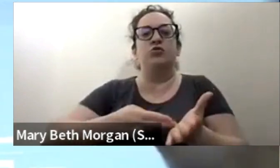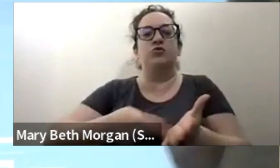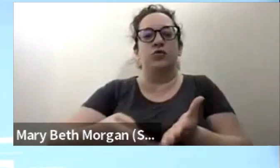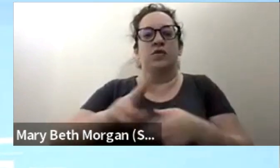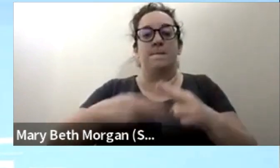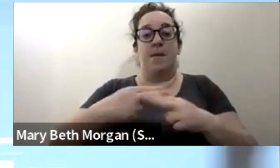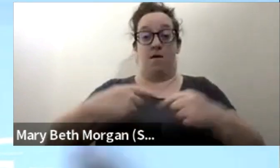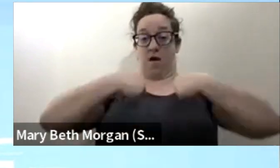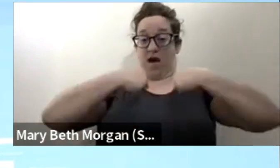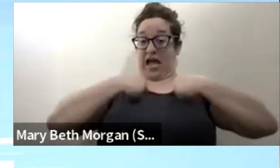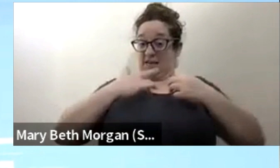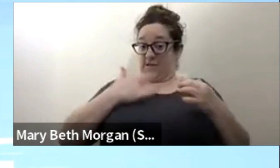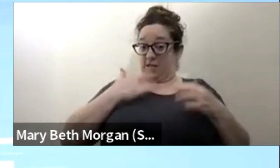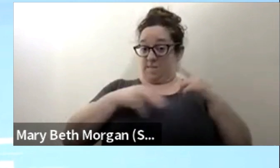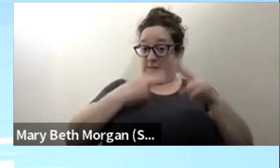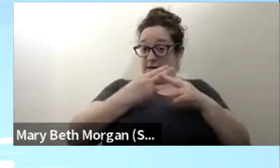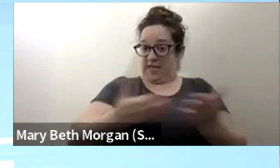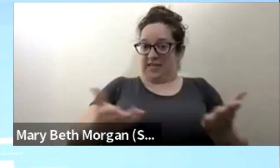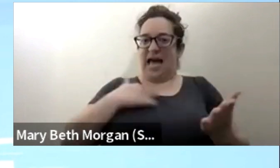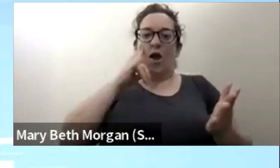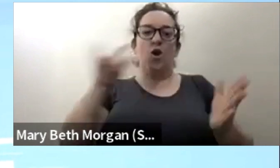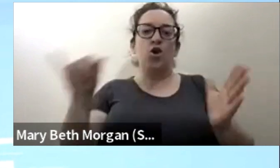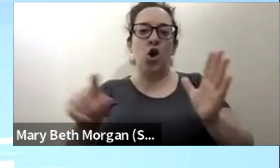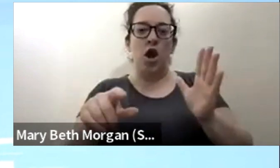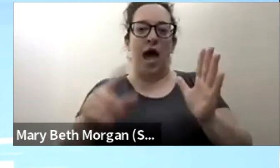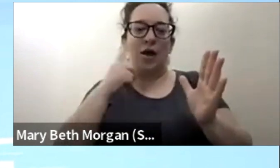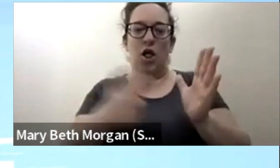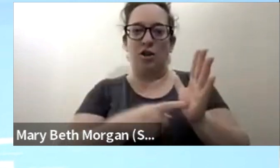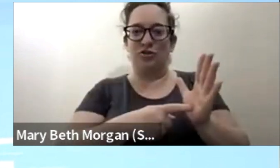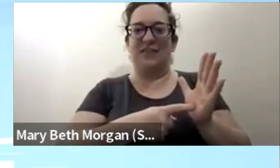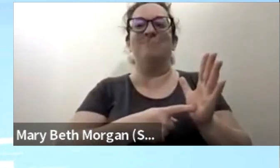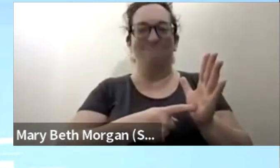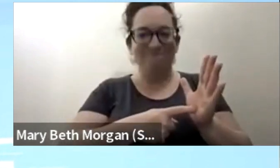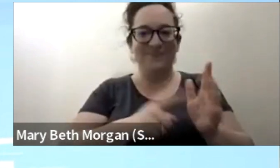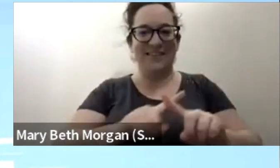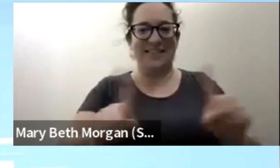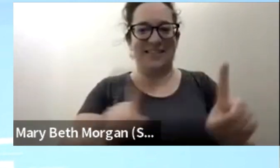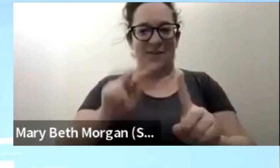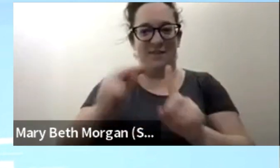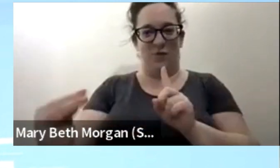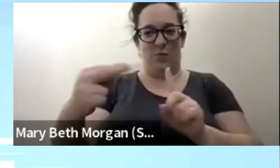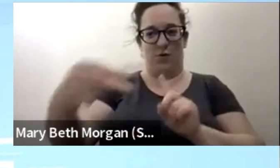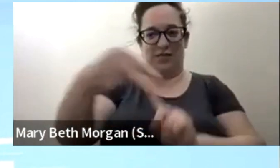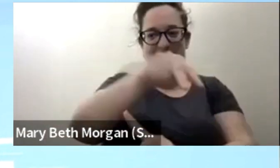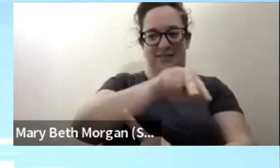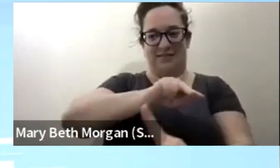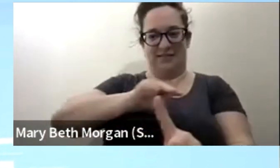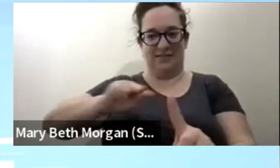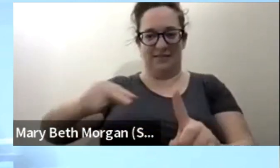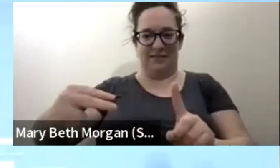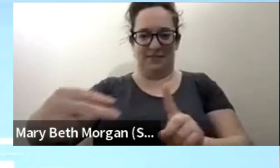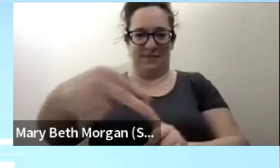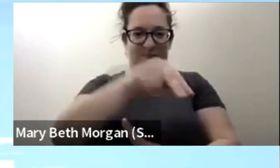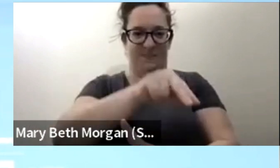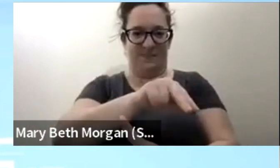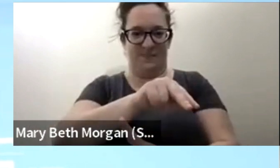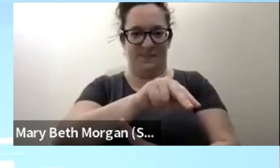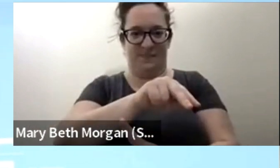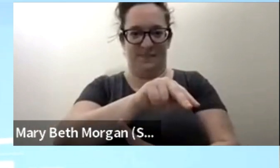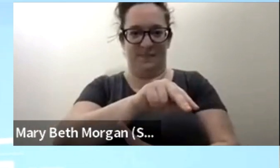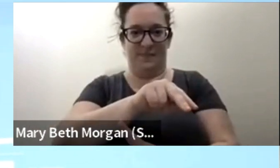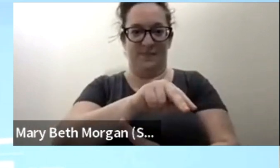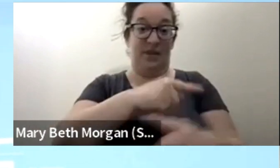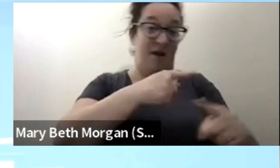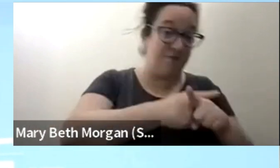are you with me? But if you don't unpack it, if you are trying to simplify it, then why are you doing